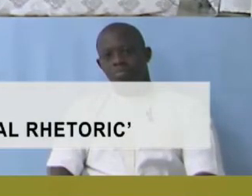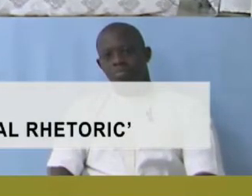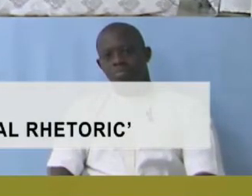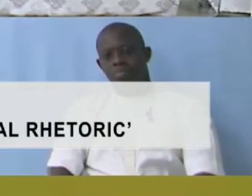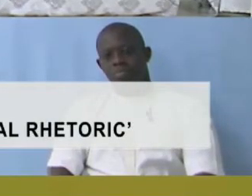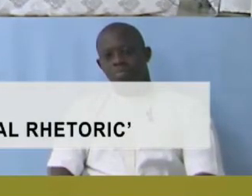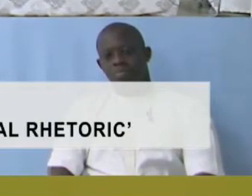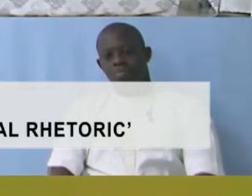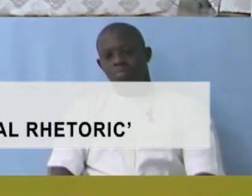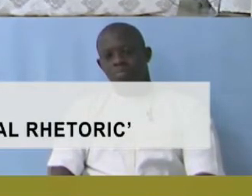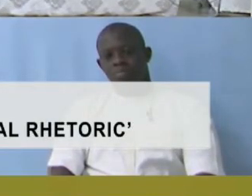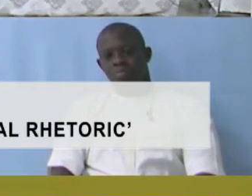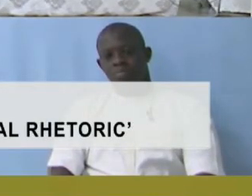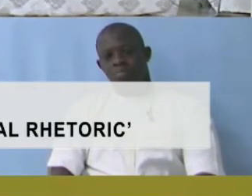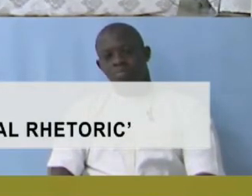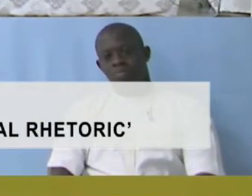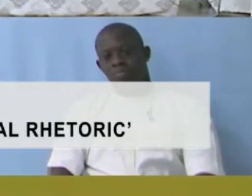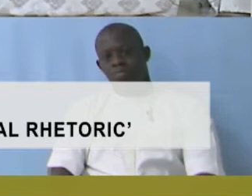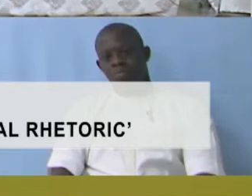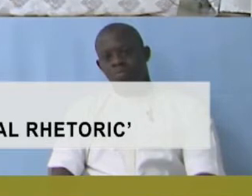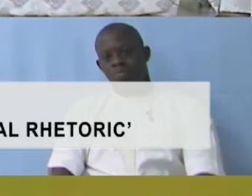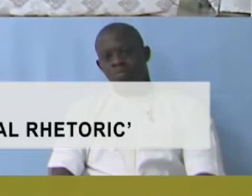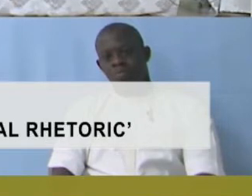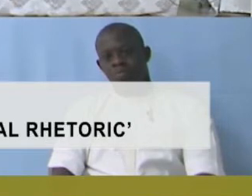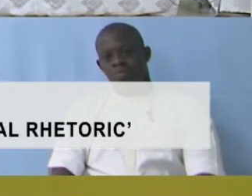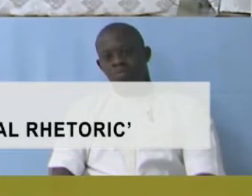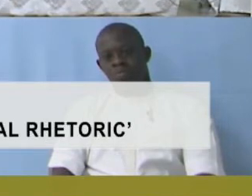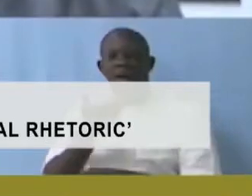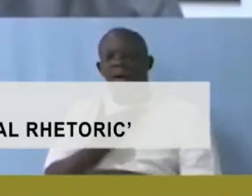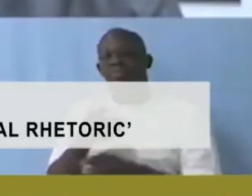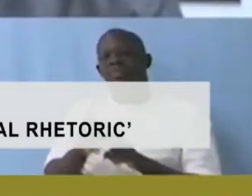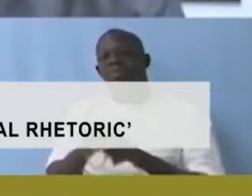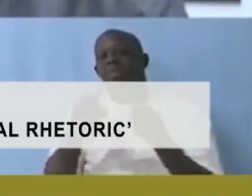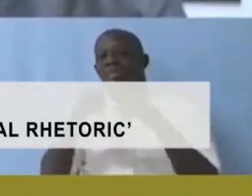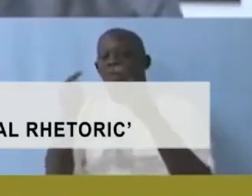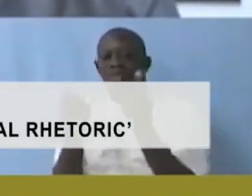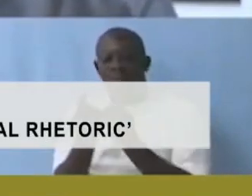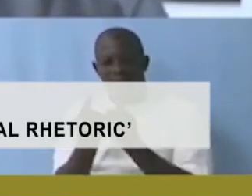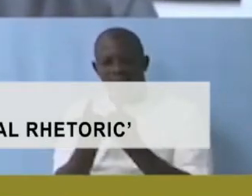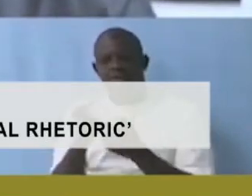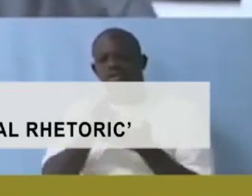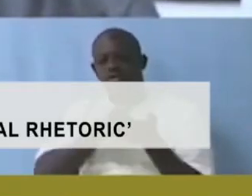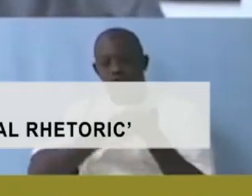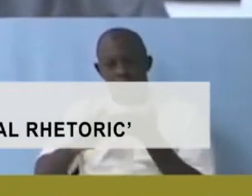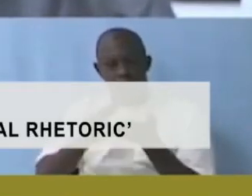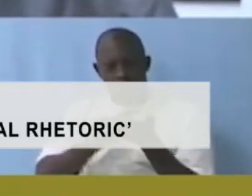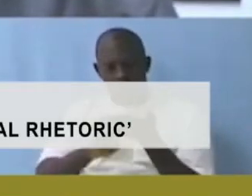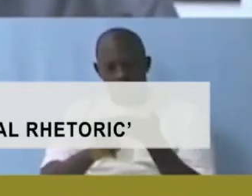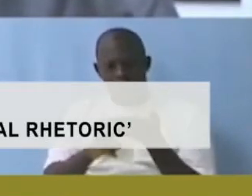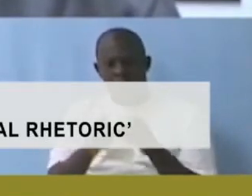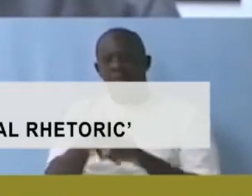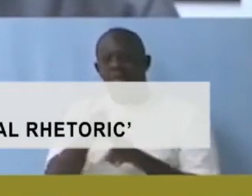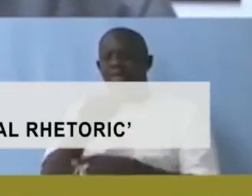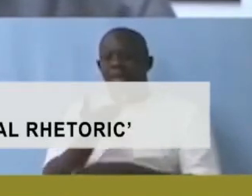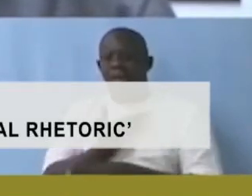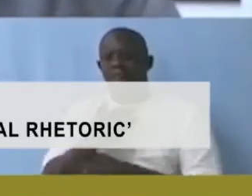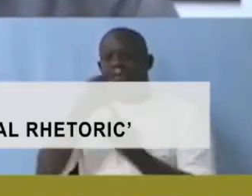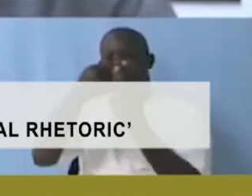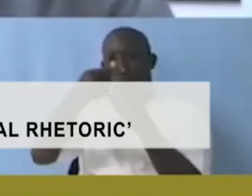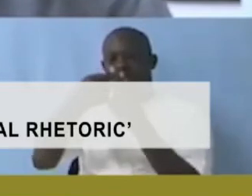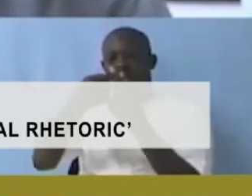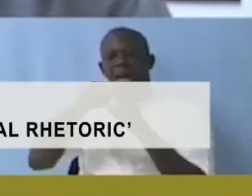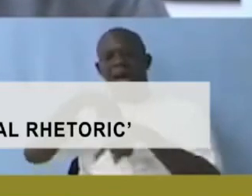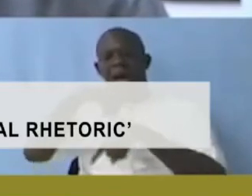rare genome of an RNA that is half two double-stranded. And normally RNAs are single, but this one has a